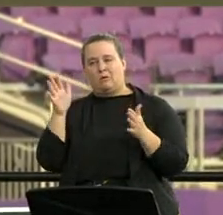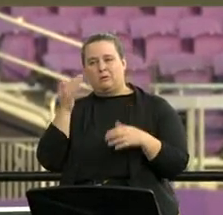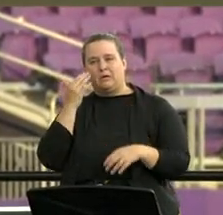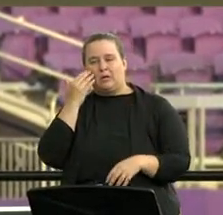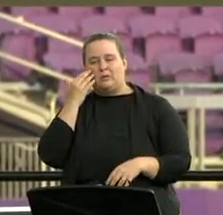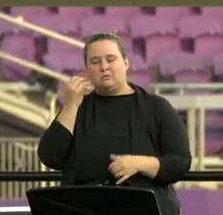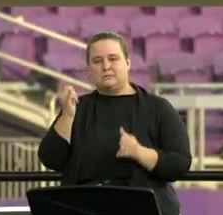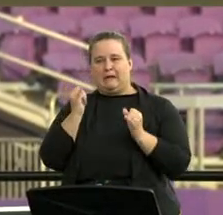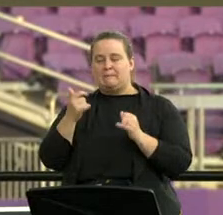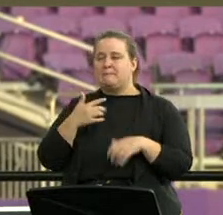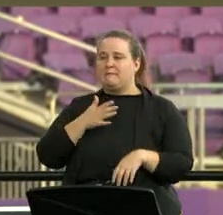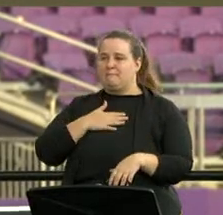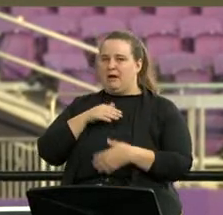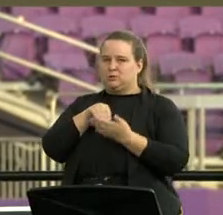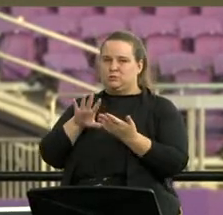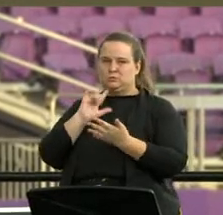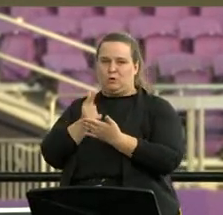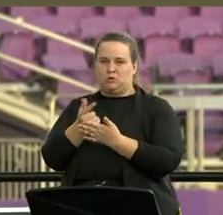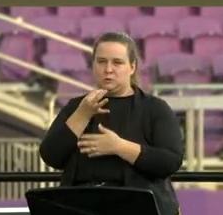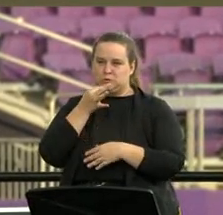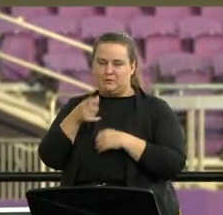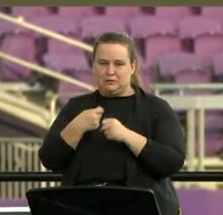year, I know the journey we've been on.